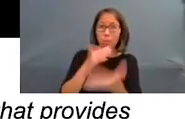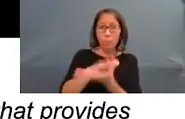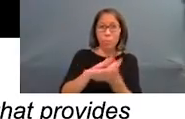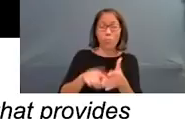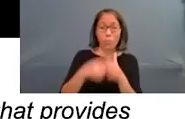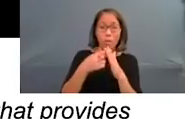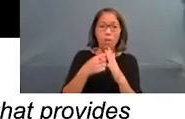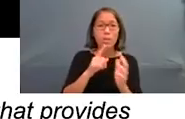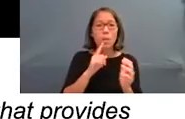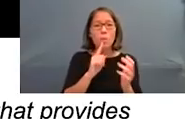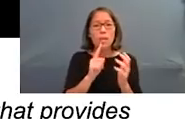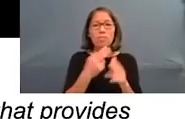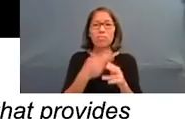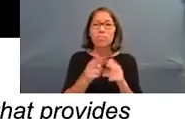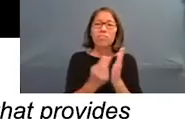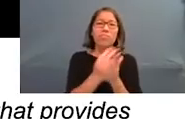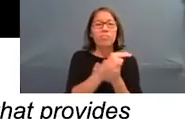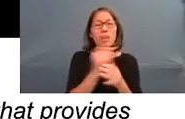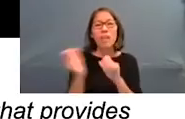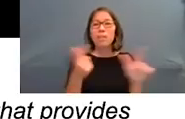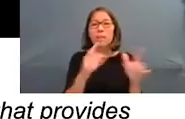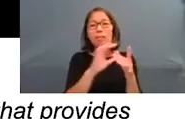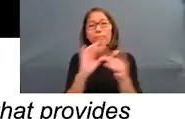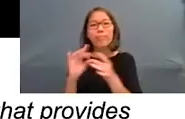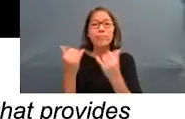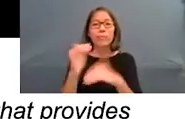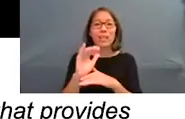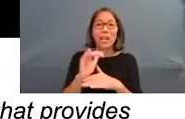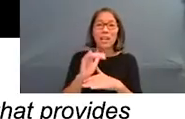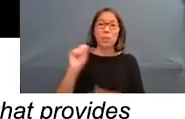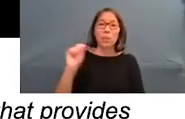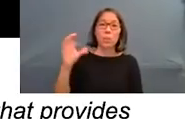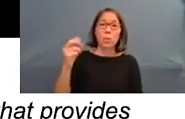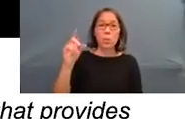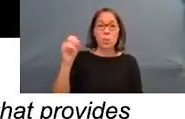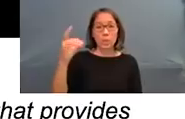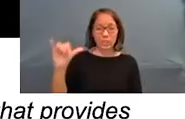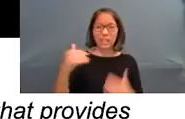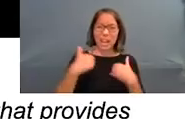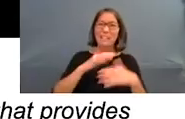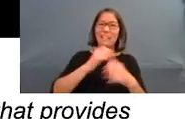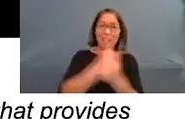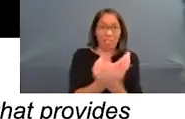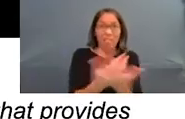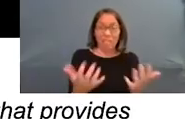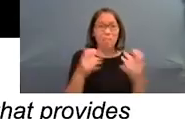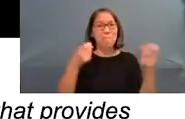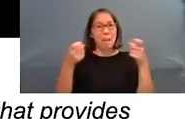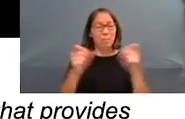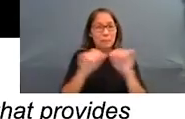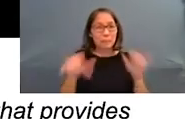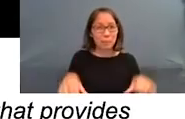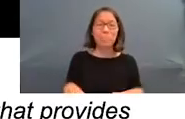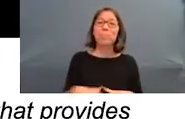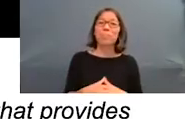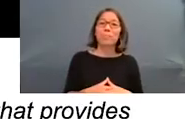overview, as everybody's been saying tonight, Schoology is a full-blown learning management system. So really what that entails